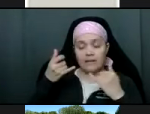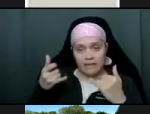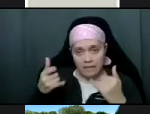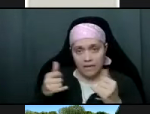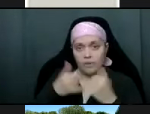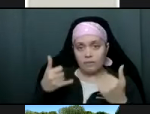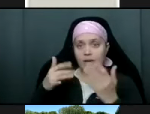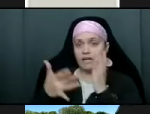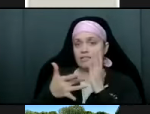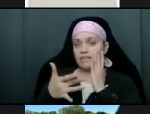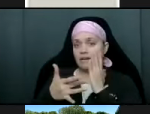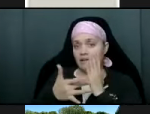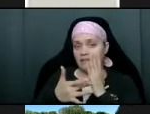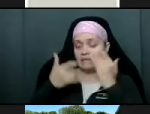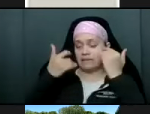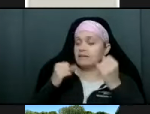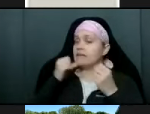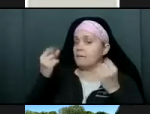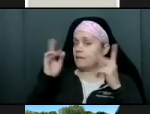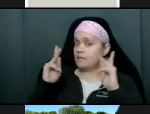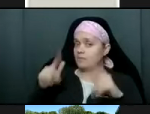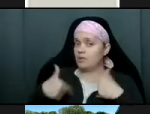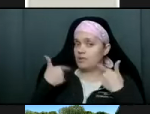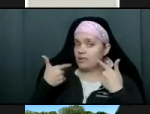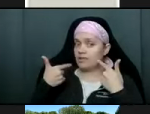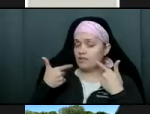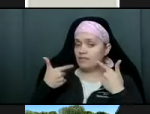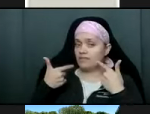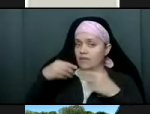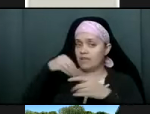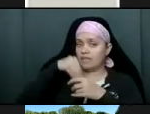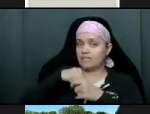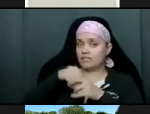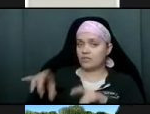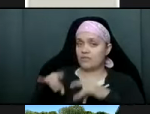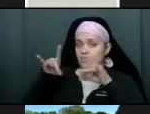modern technology, not many people live in the interior of Australia.